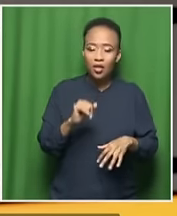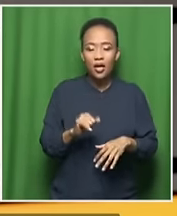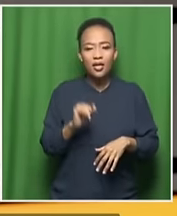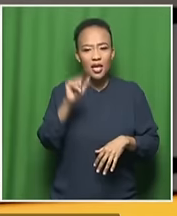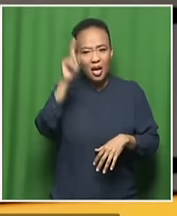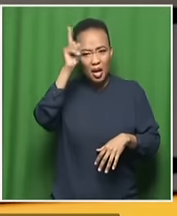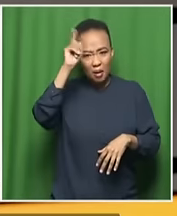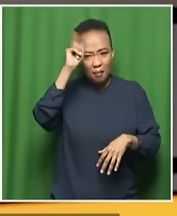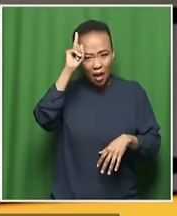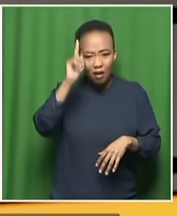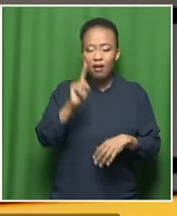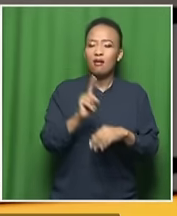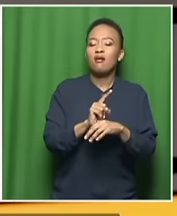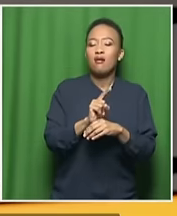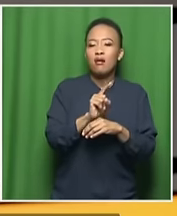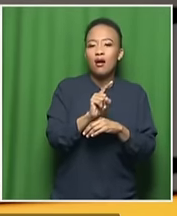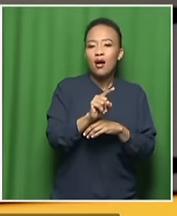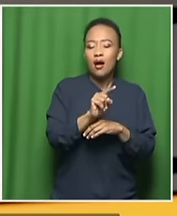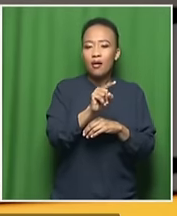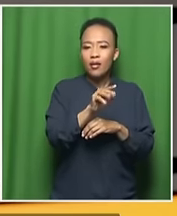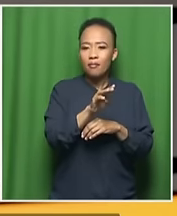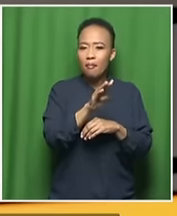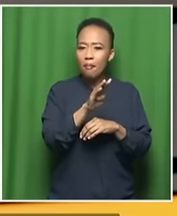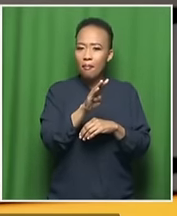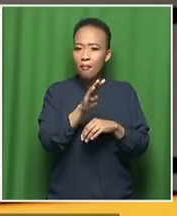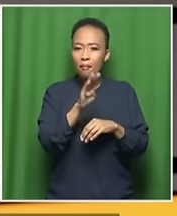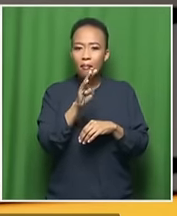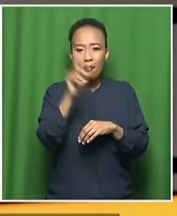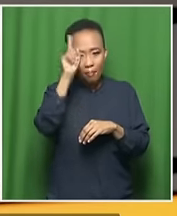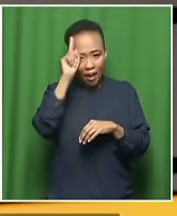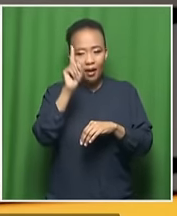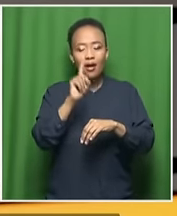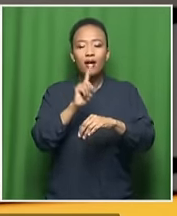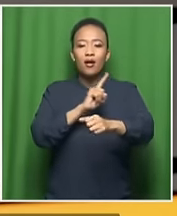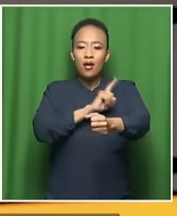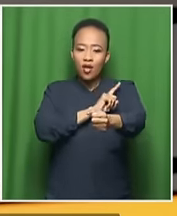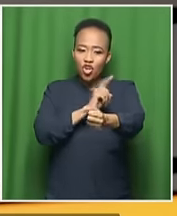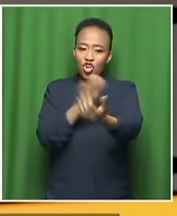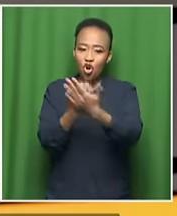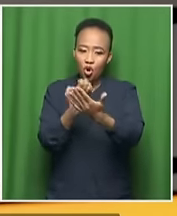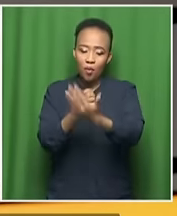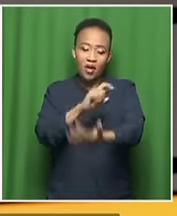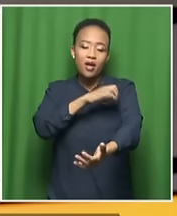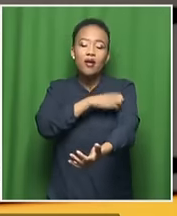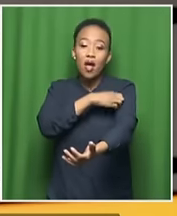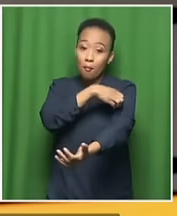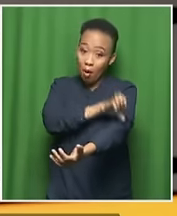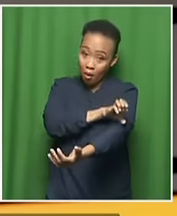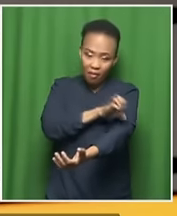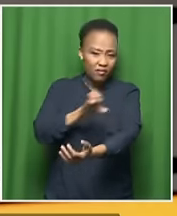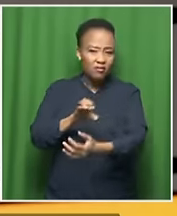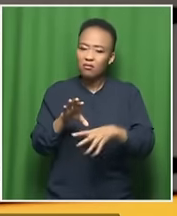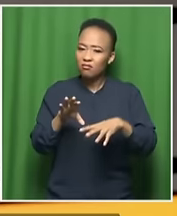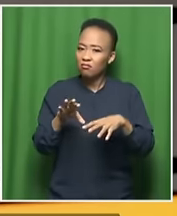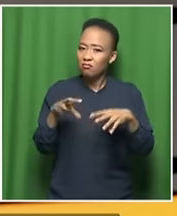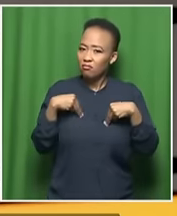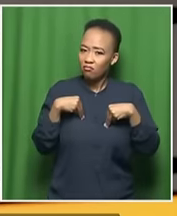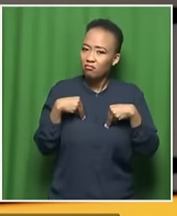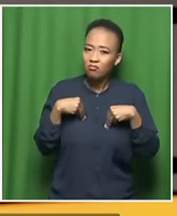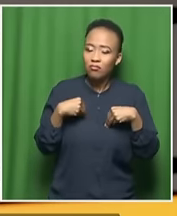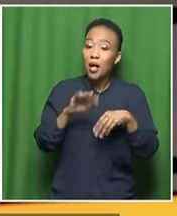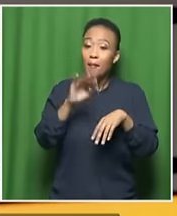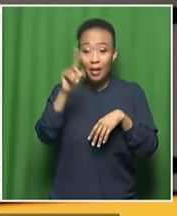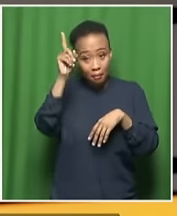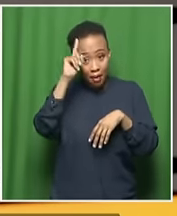or affirmative action, we say that black economic empowerment did not empower